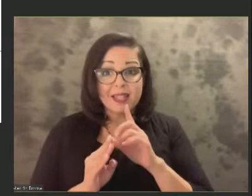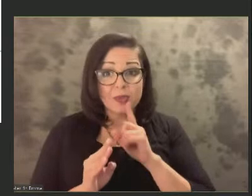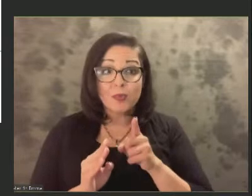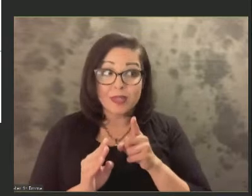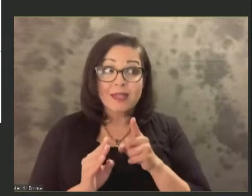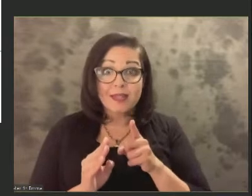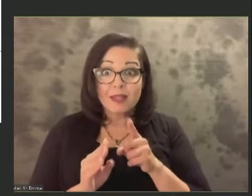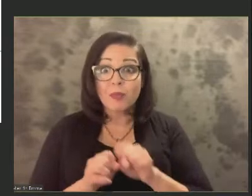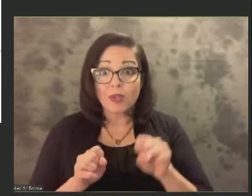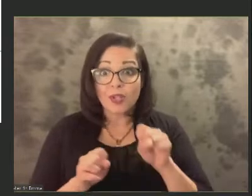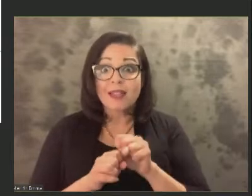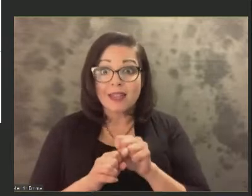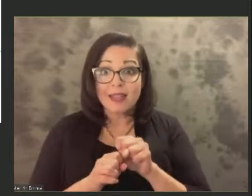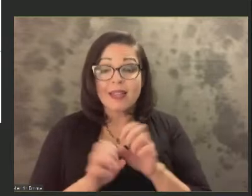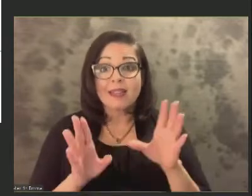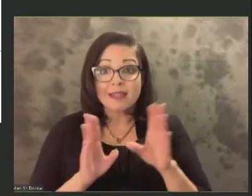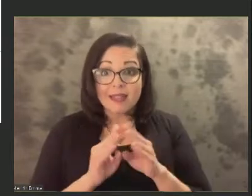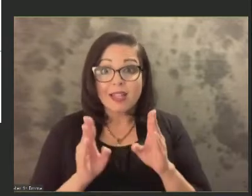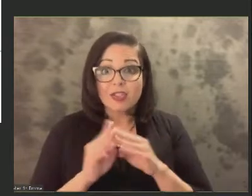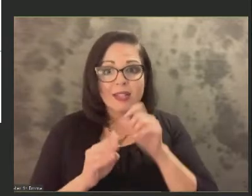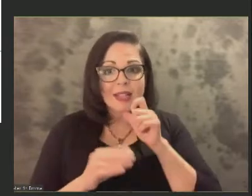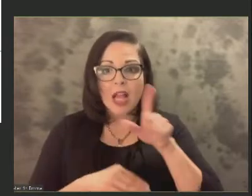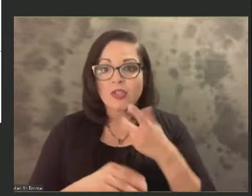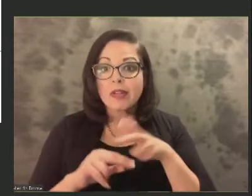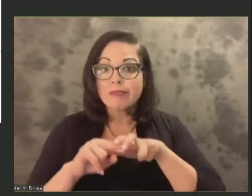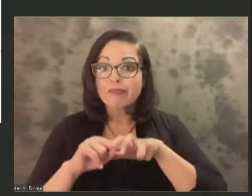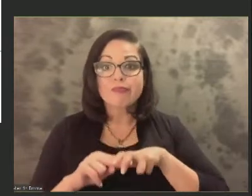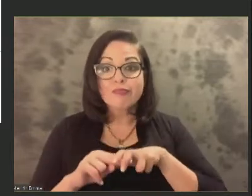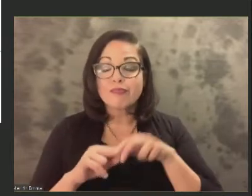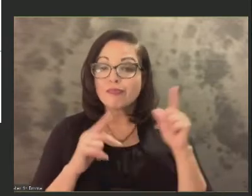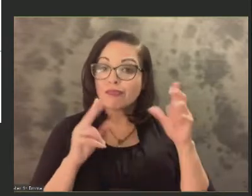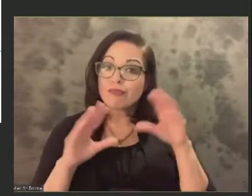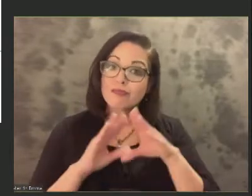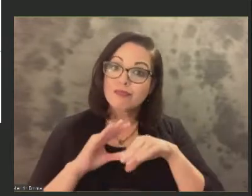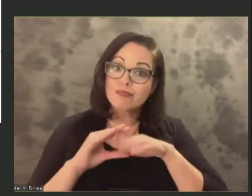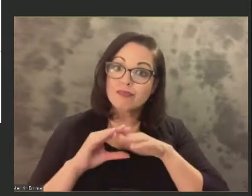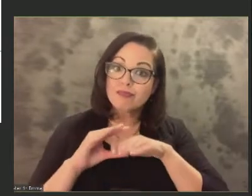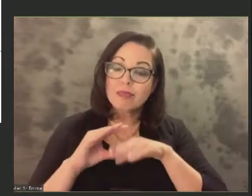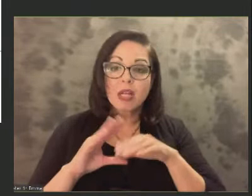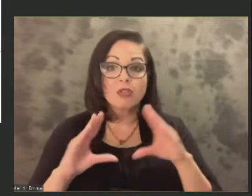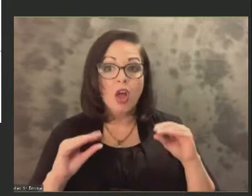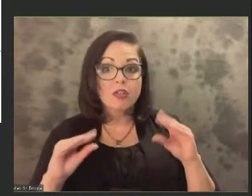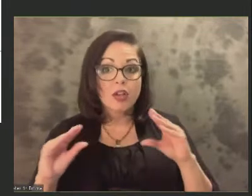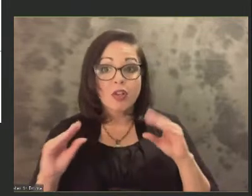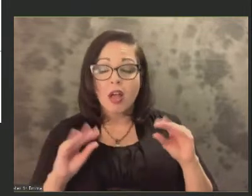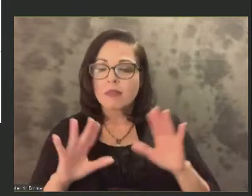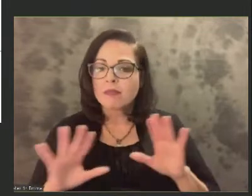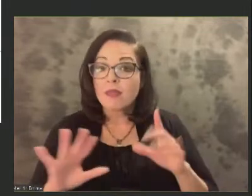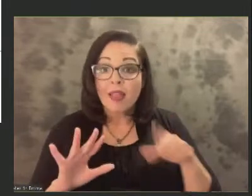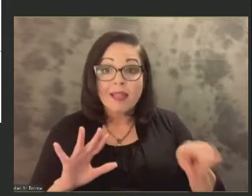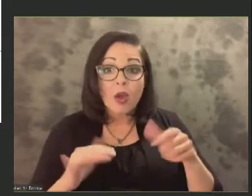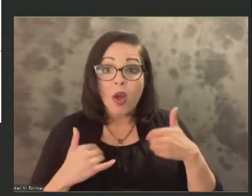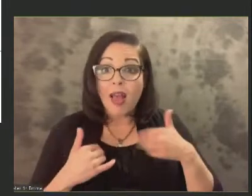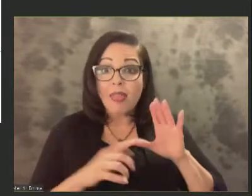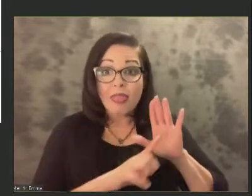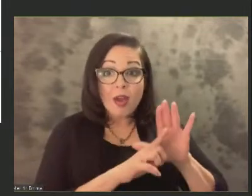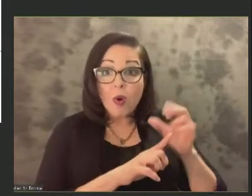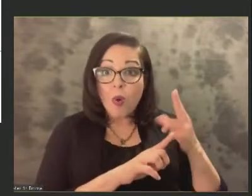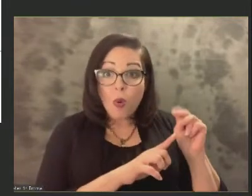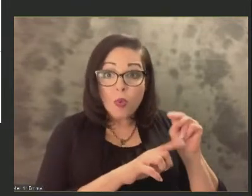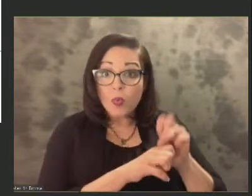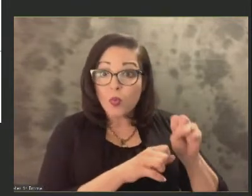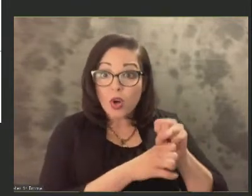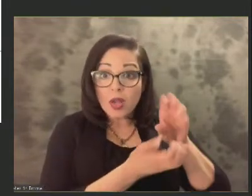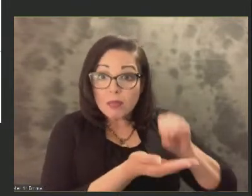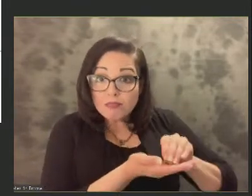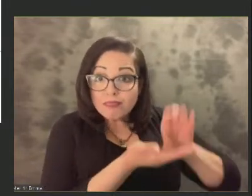real working session. It's not like sitting down and talking, because they all had their homeworks. They had tons of